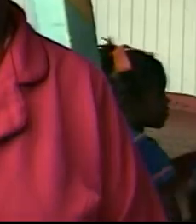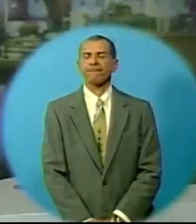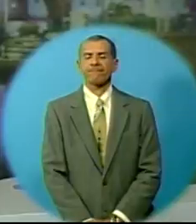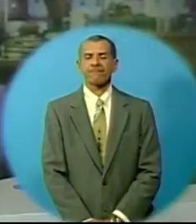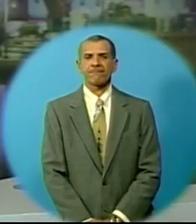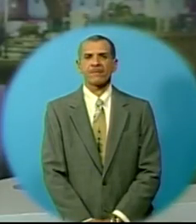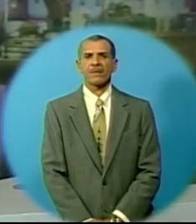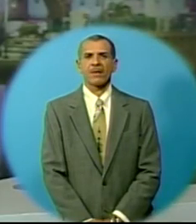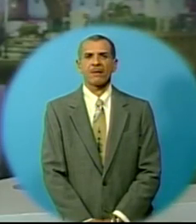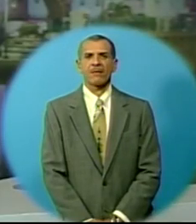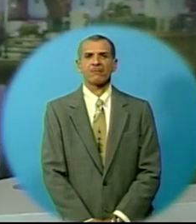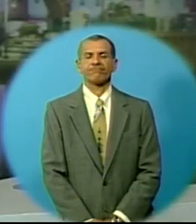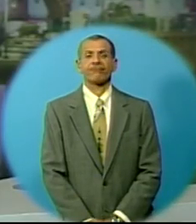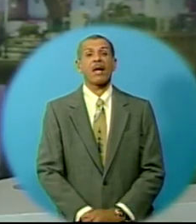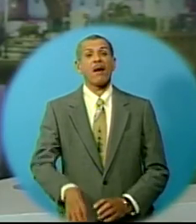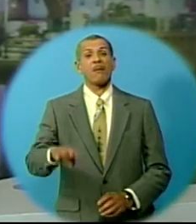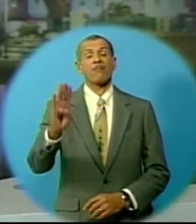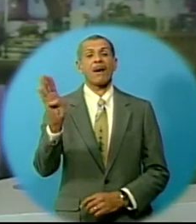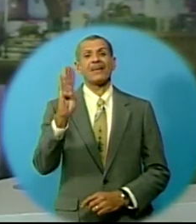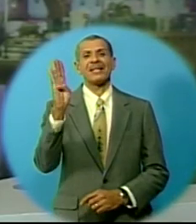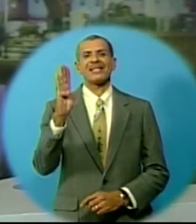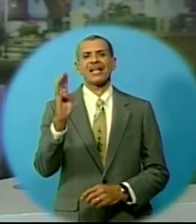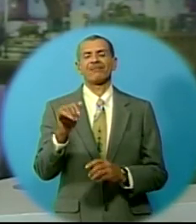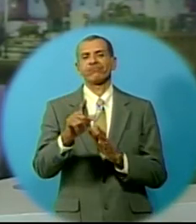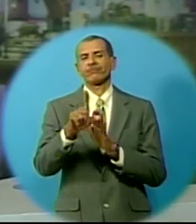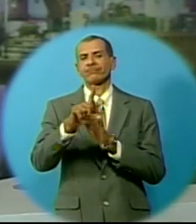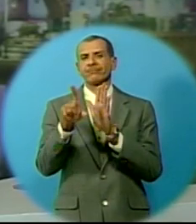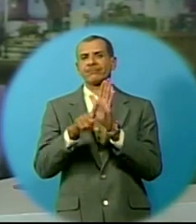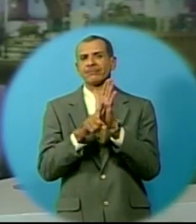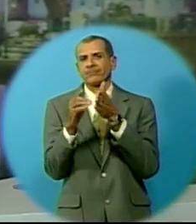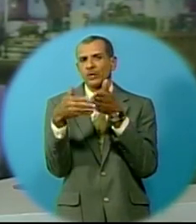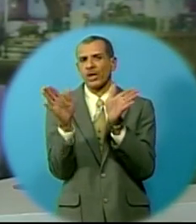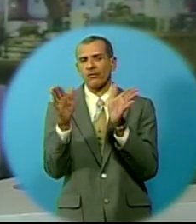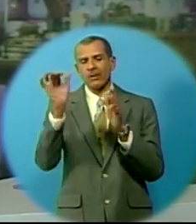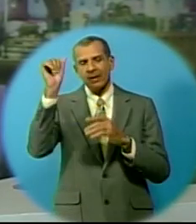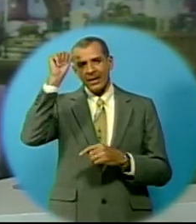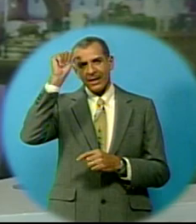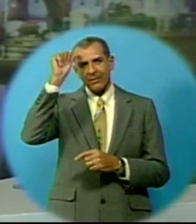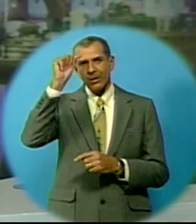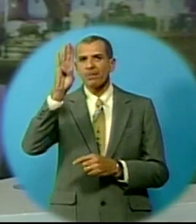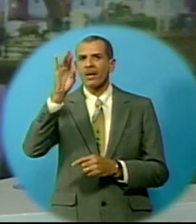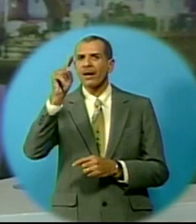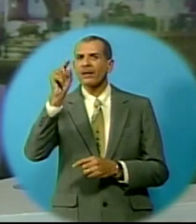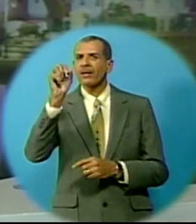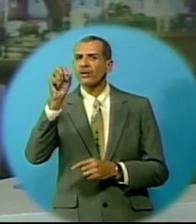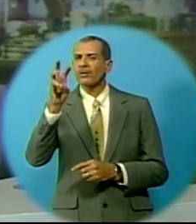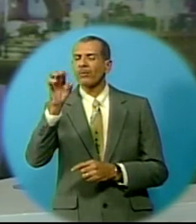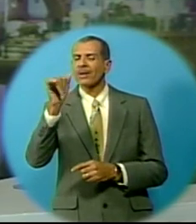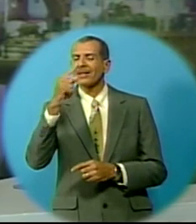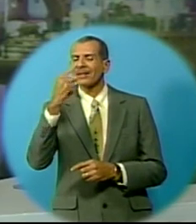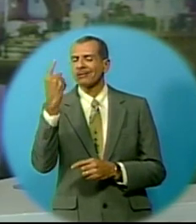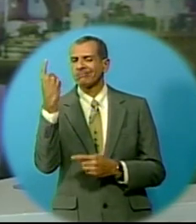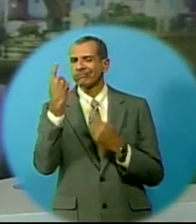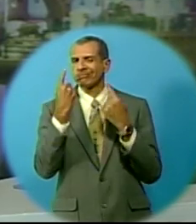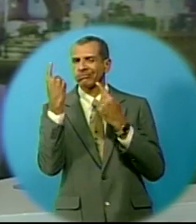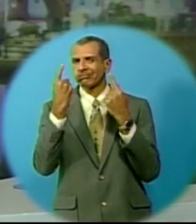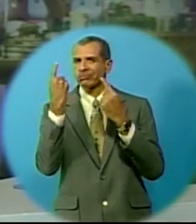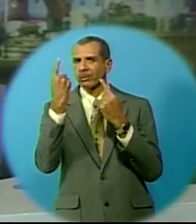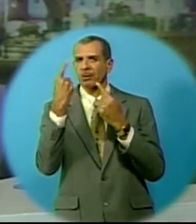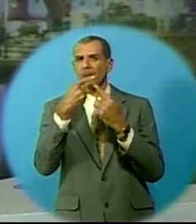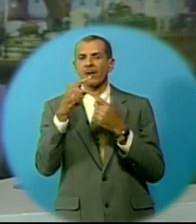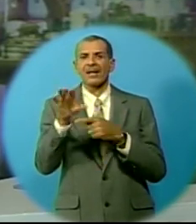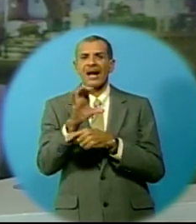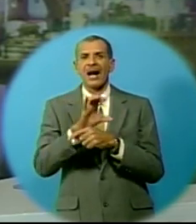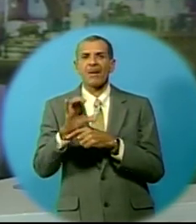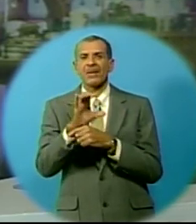themselves. Barbados Attorney General Adriel Brathwaite is concerned about whether the Caribbean as a grouping is paying enough